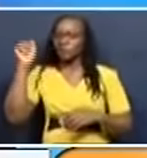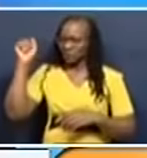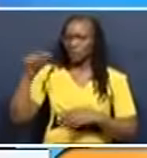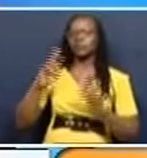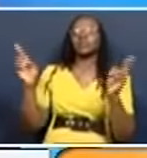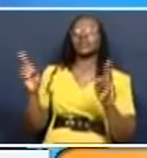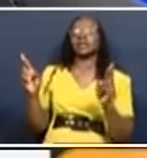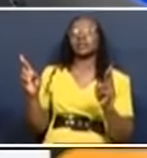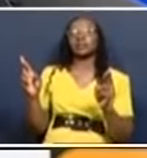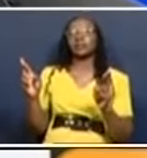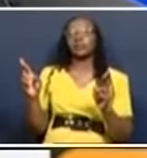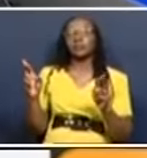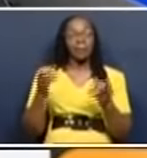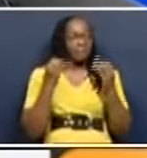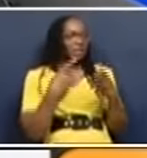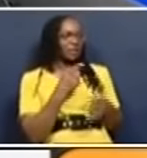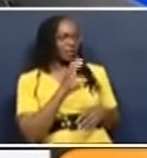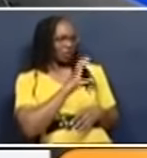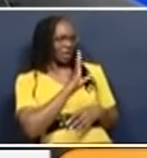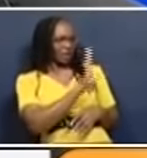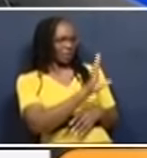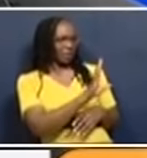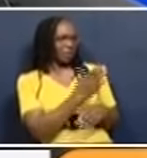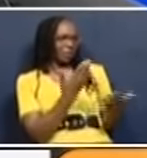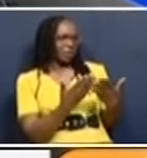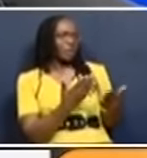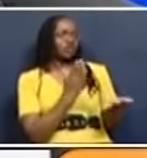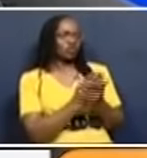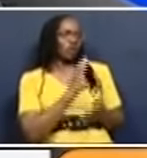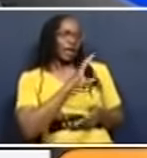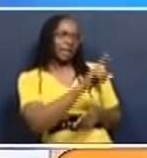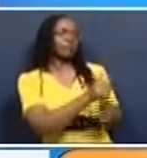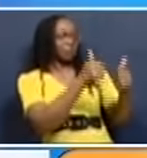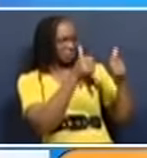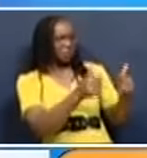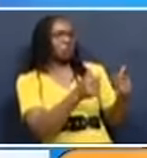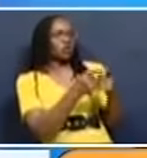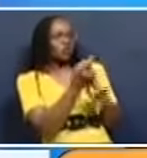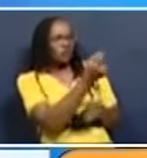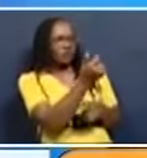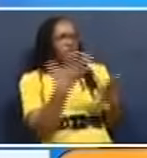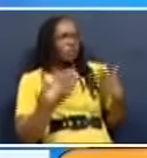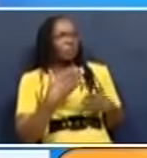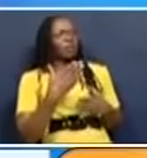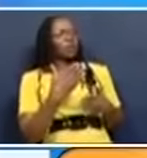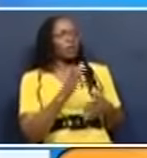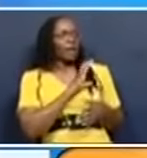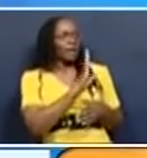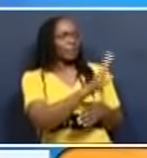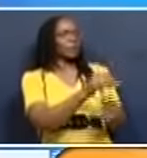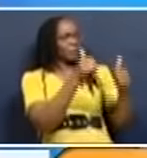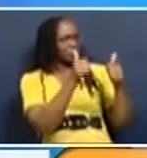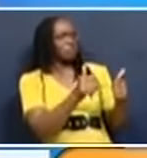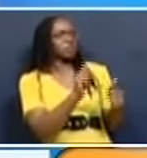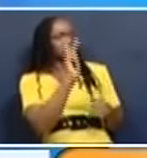asking. I'm ready. Many people talking about your personality. And like I said, there's nothing wrong with your personality. You are among the few people with very good personalities in this country